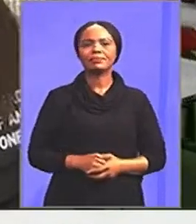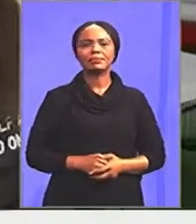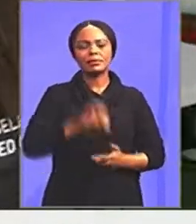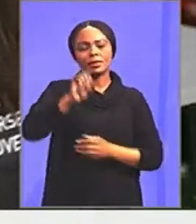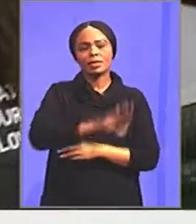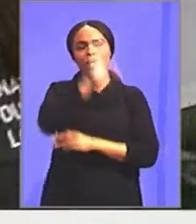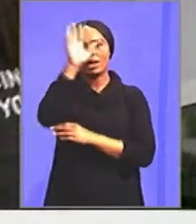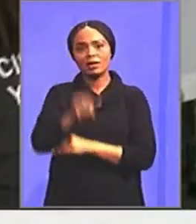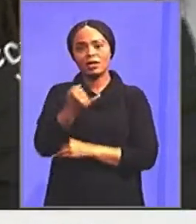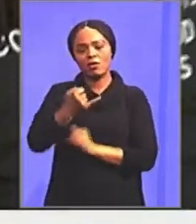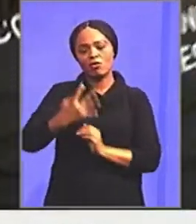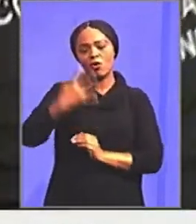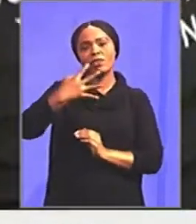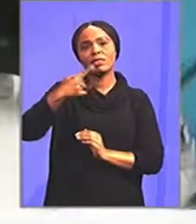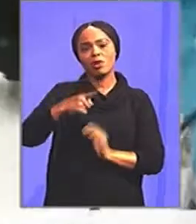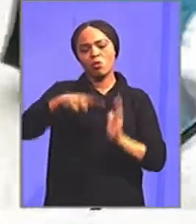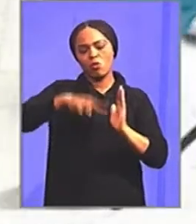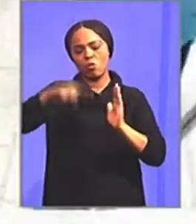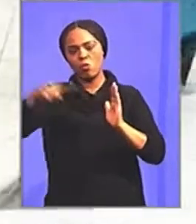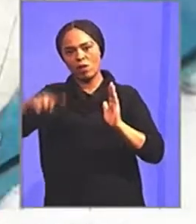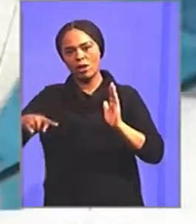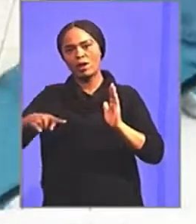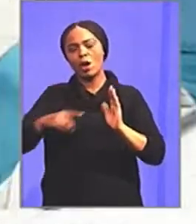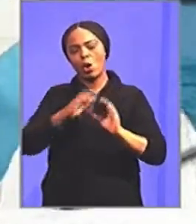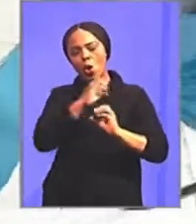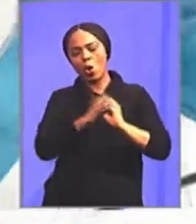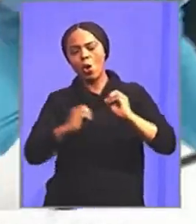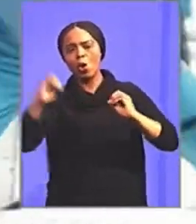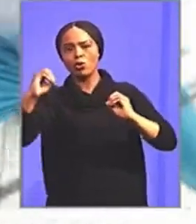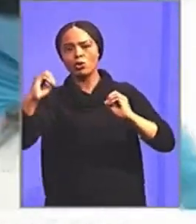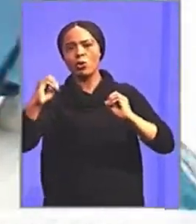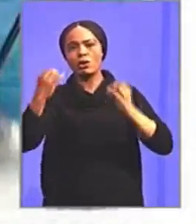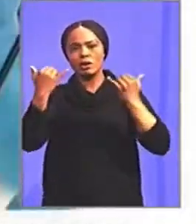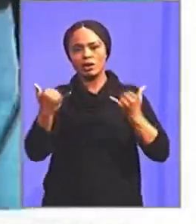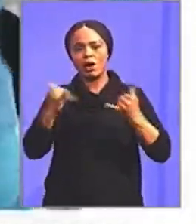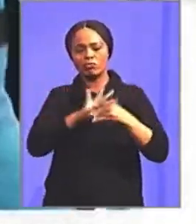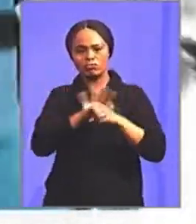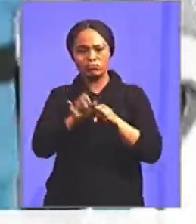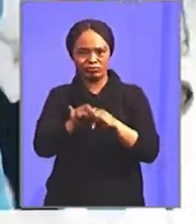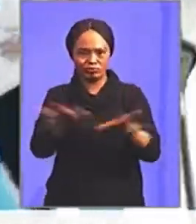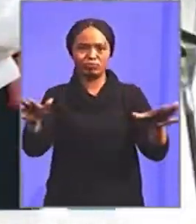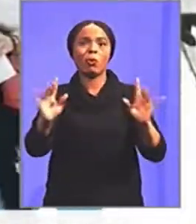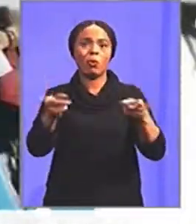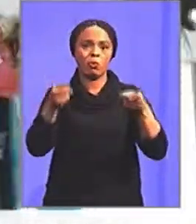legato la bone. Twatši ya Omicron e befiša seemo go ya pele.